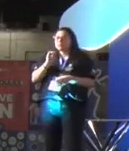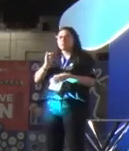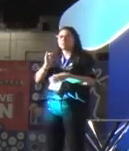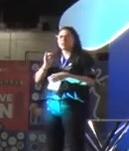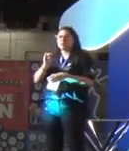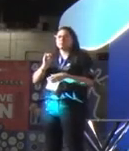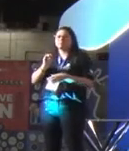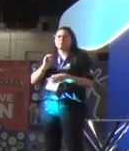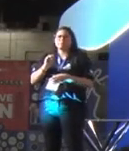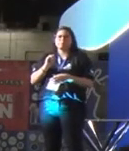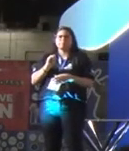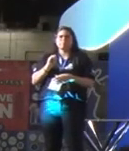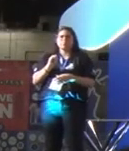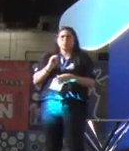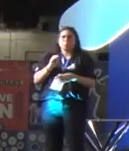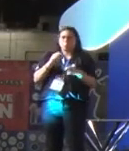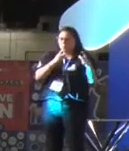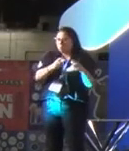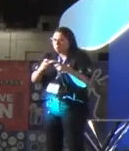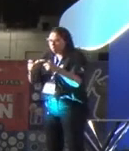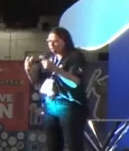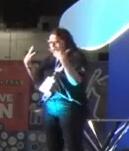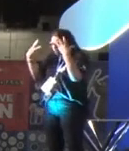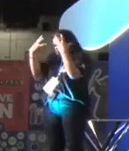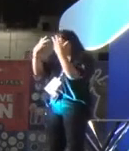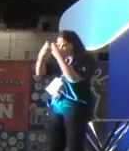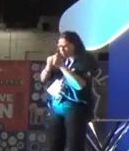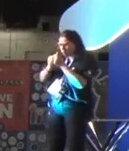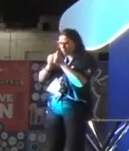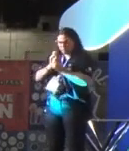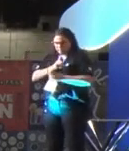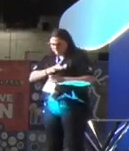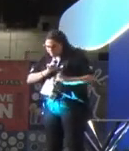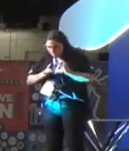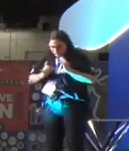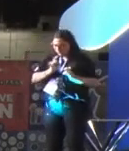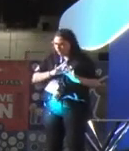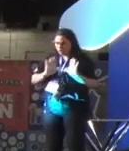place, don't despair. There's always a way